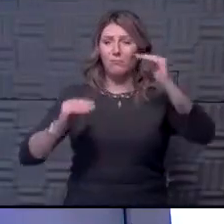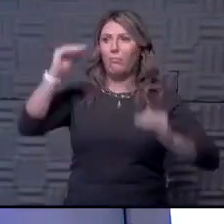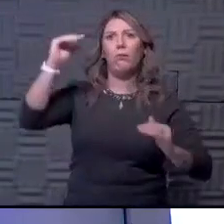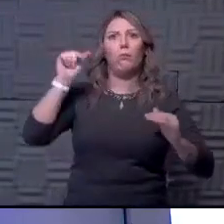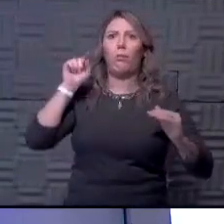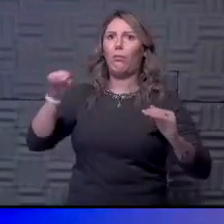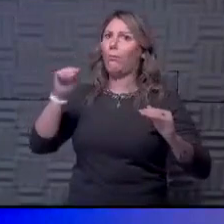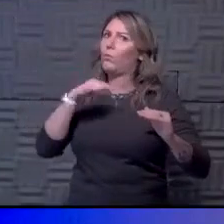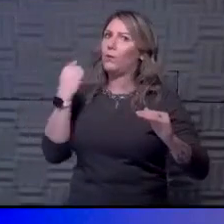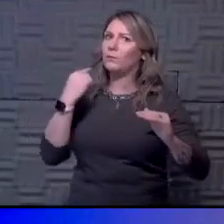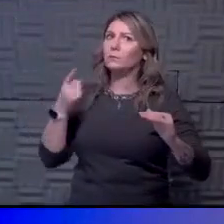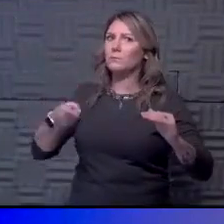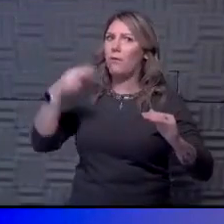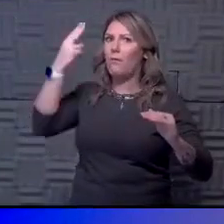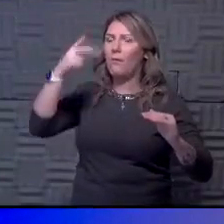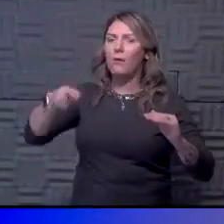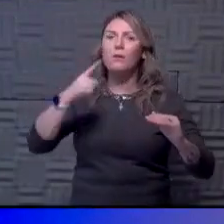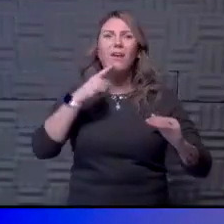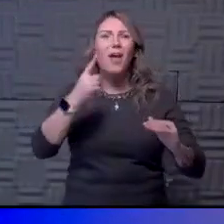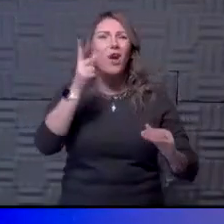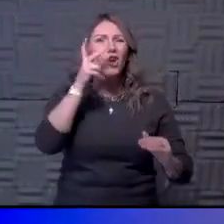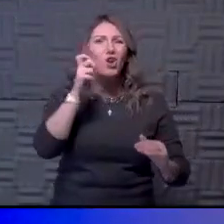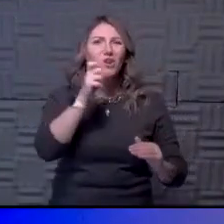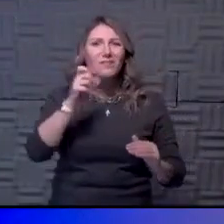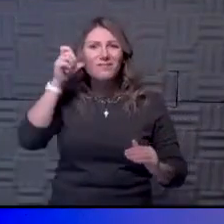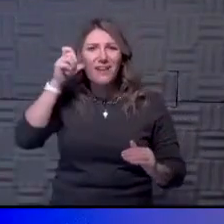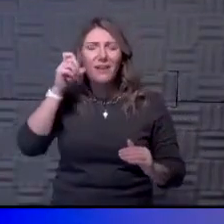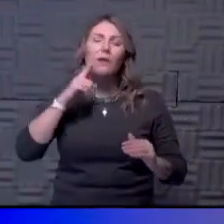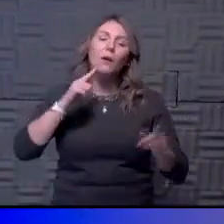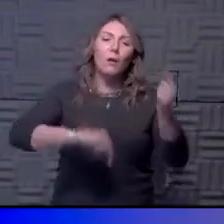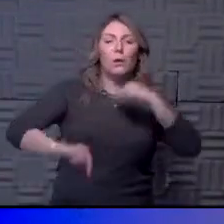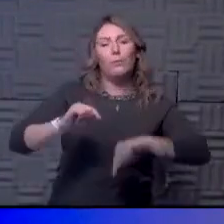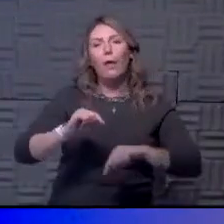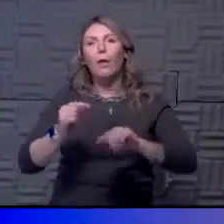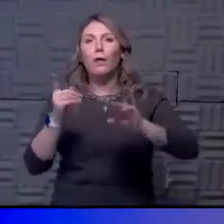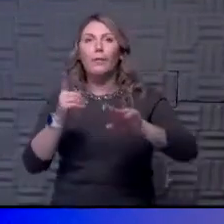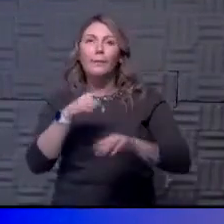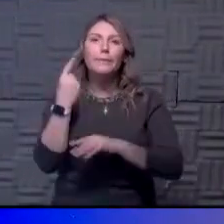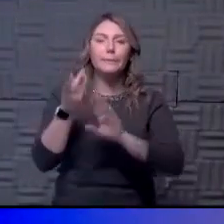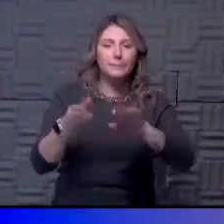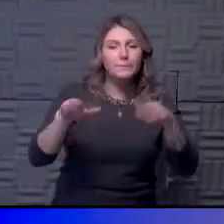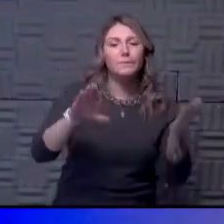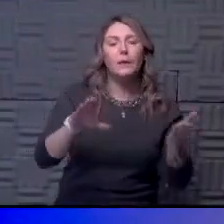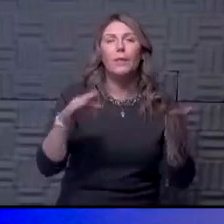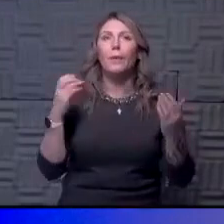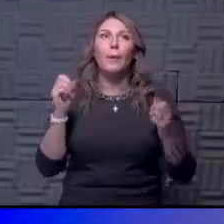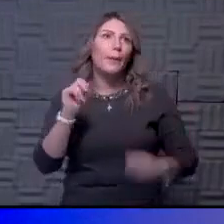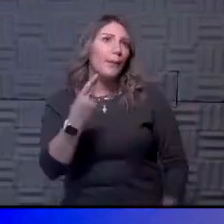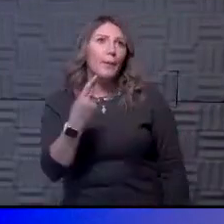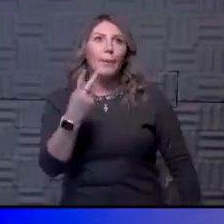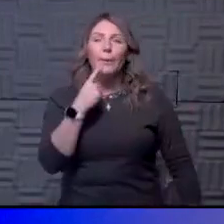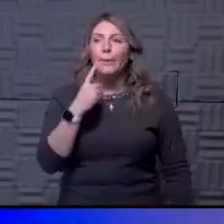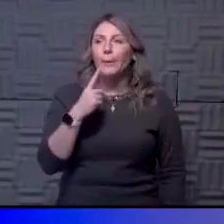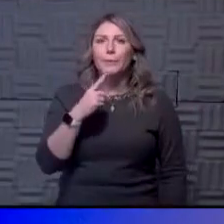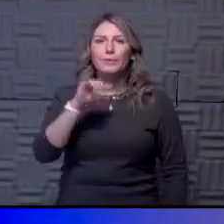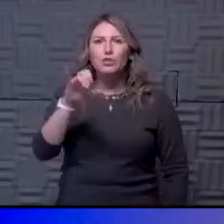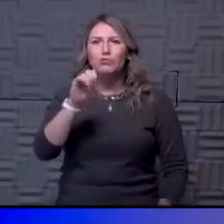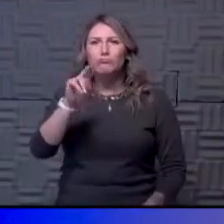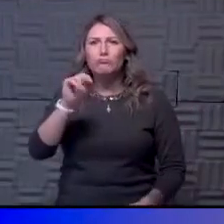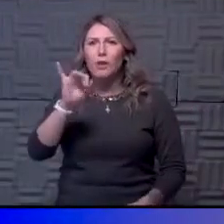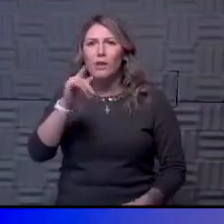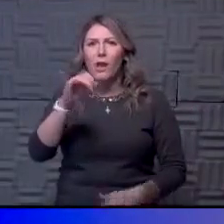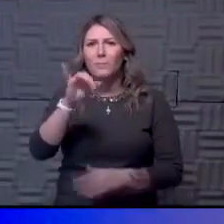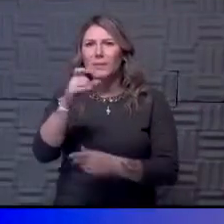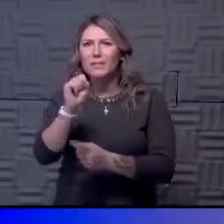again yesterday. It continues to go back to death. Oh, the risk of death is, I think right now on the Johns Hopkins the